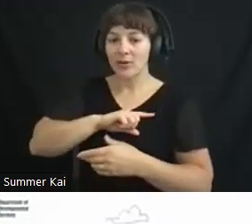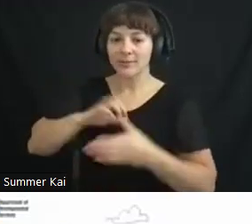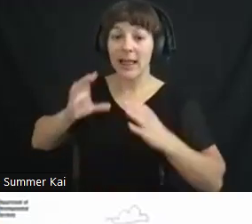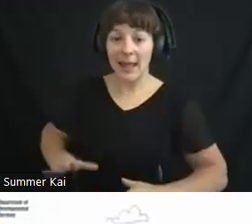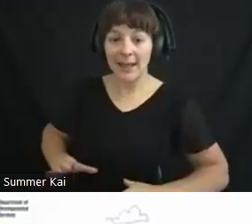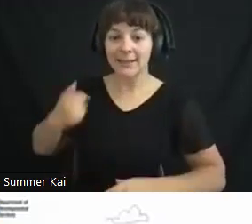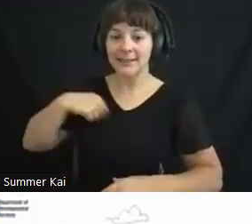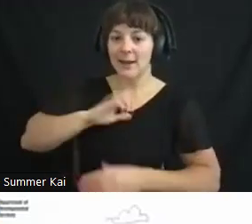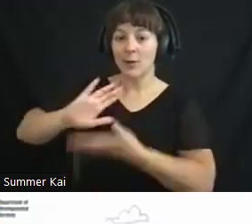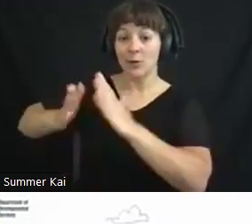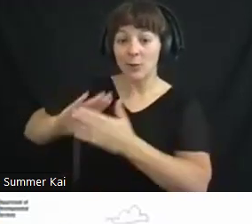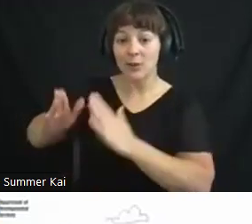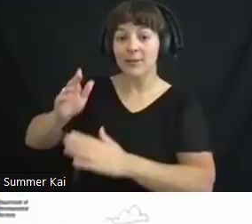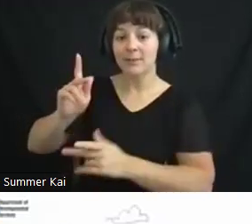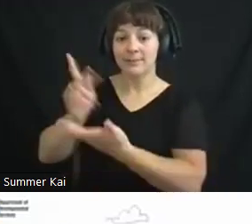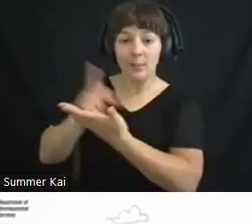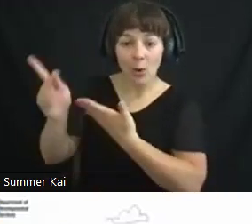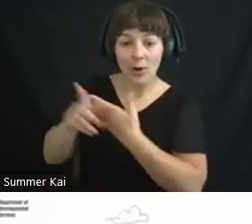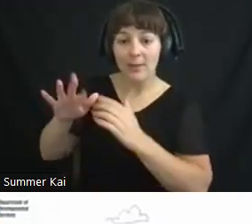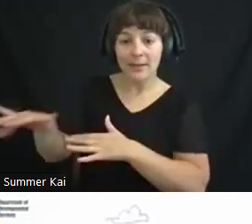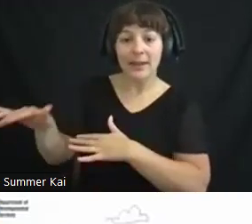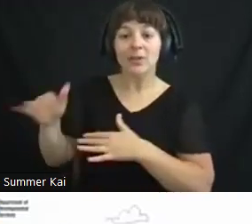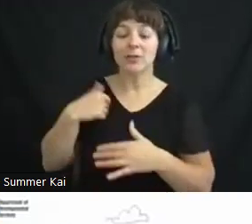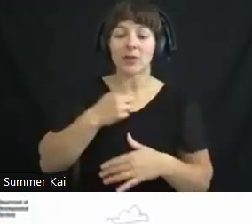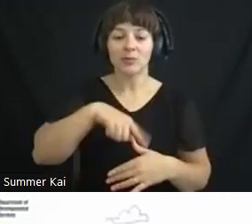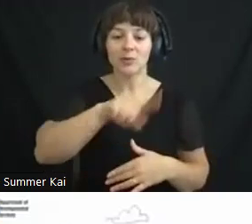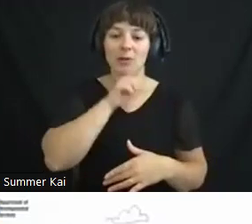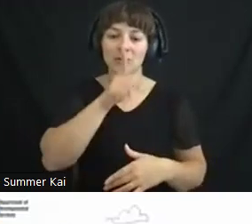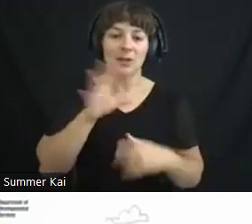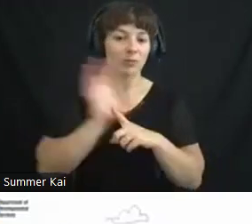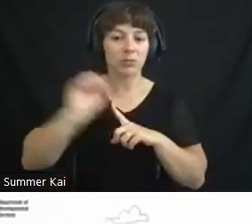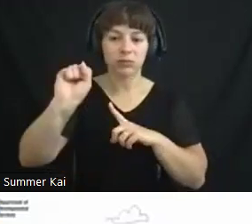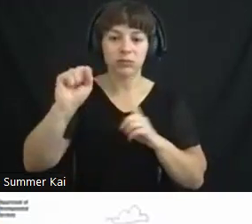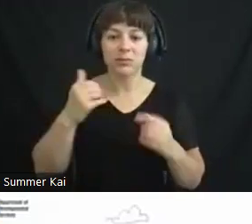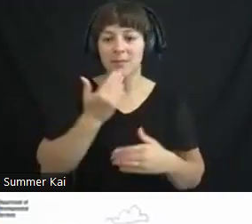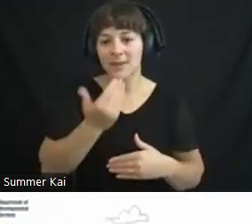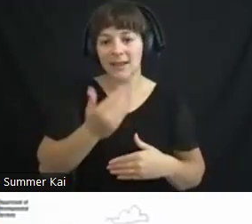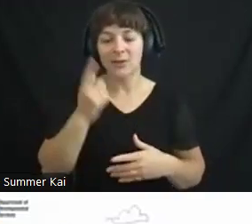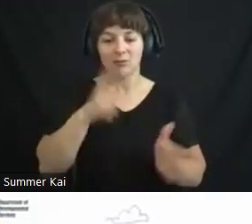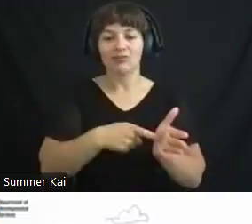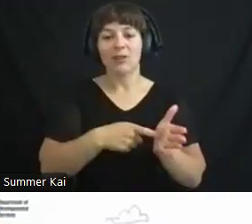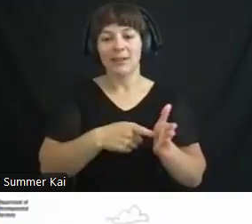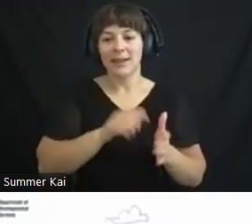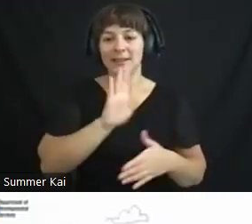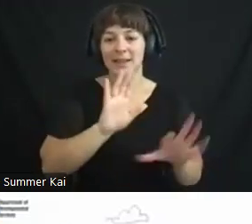clients in our programs. So you guys have just been really stellar, and I just wanted to give a special shout out to